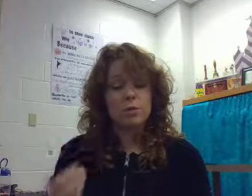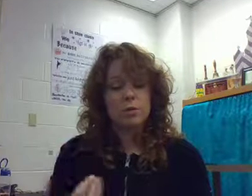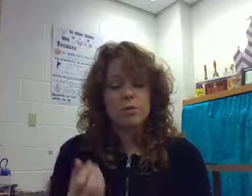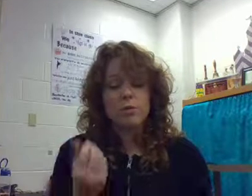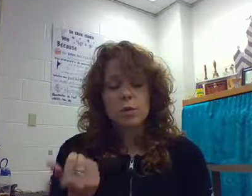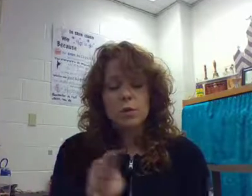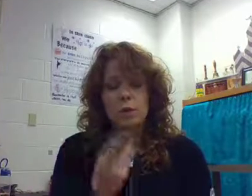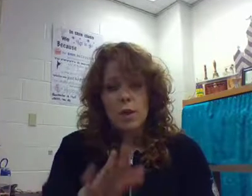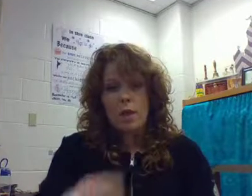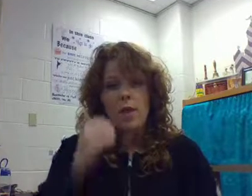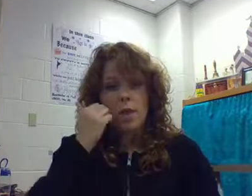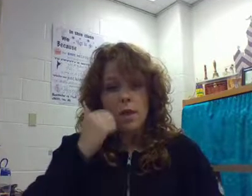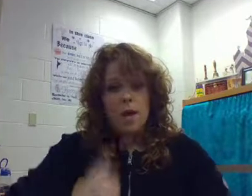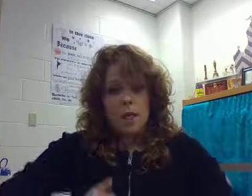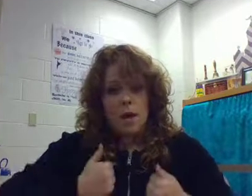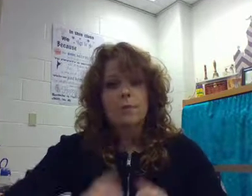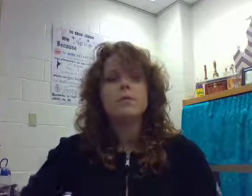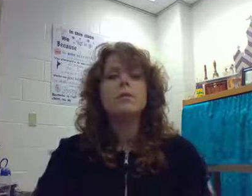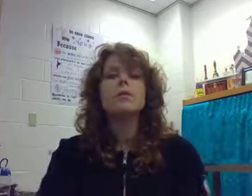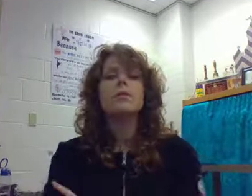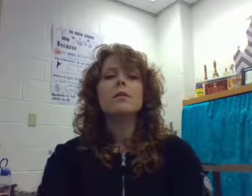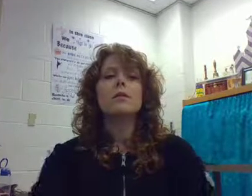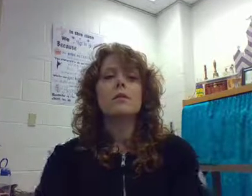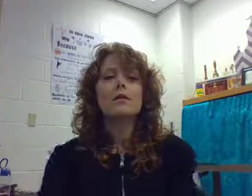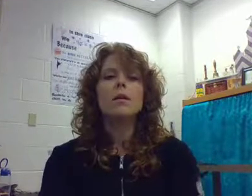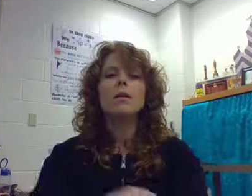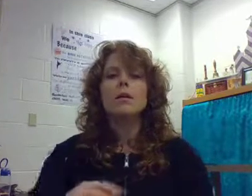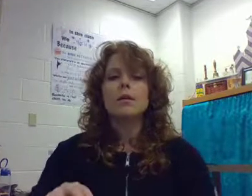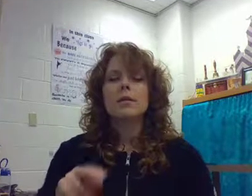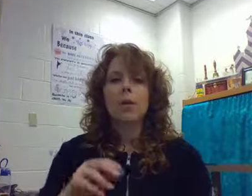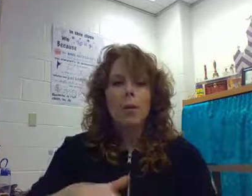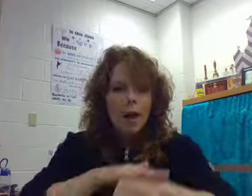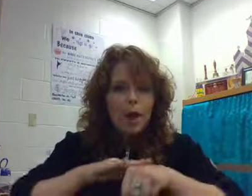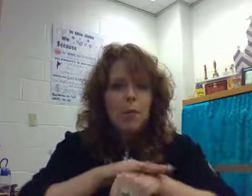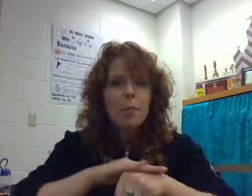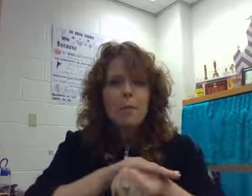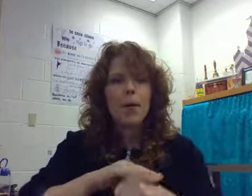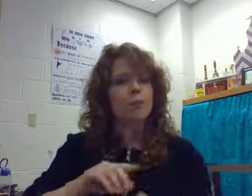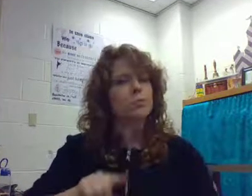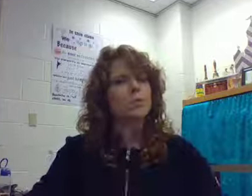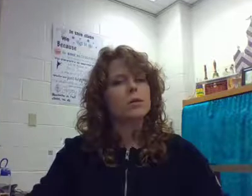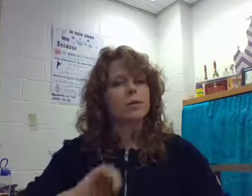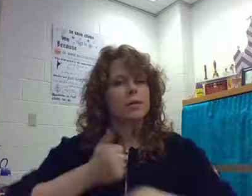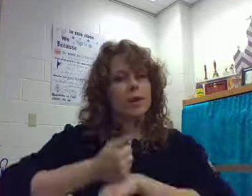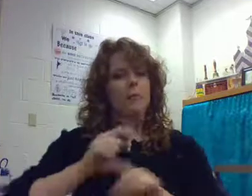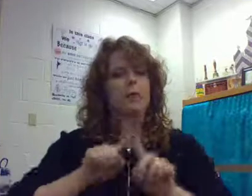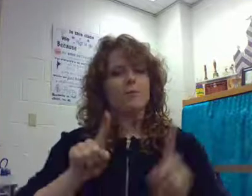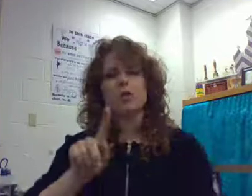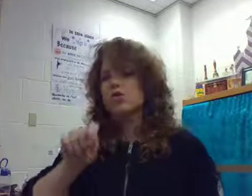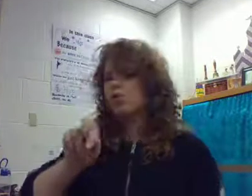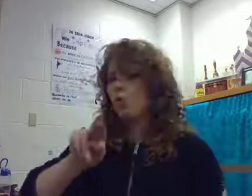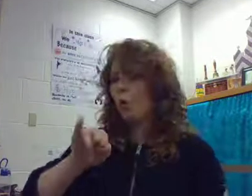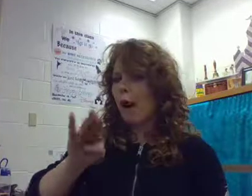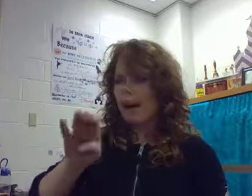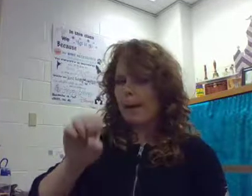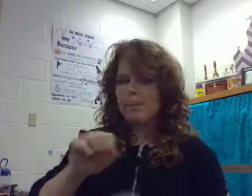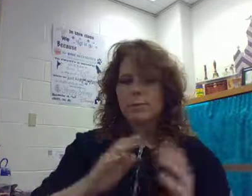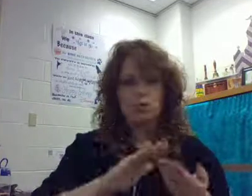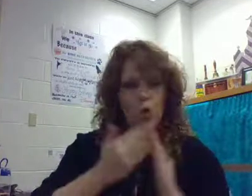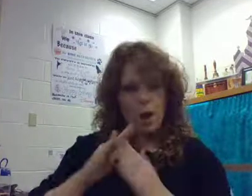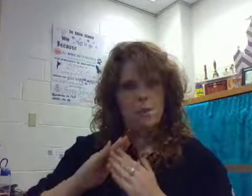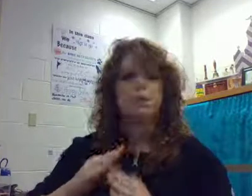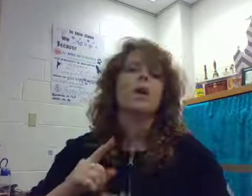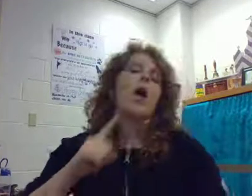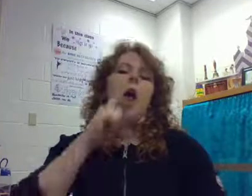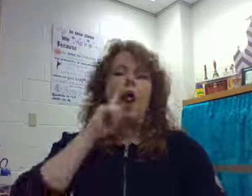The early American Indian tribes migrated across North America. They settled in many different types of environments. In each place, people survived